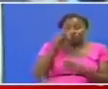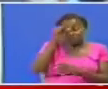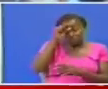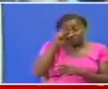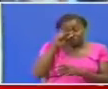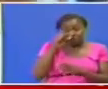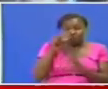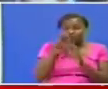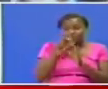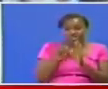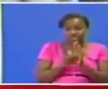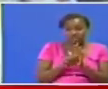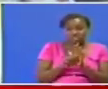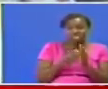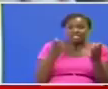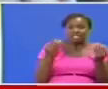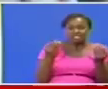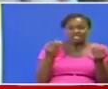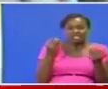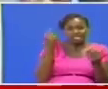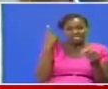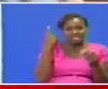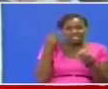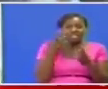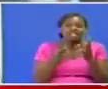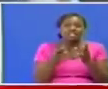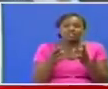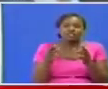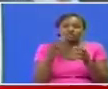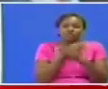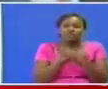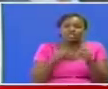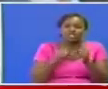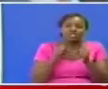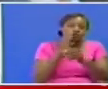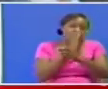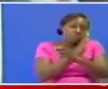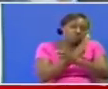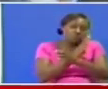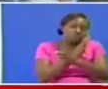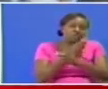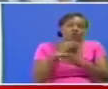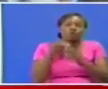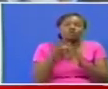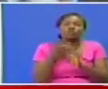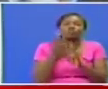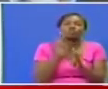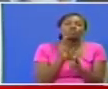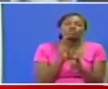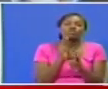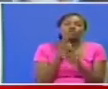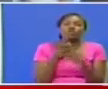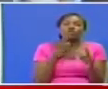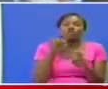is easily understandable why President Nkurunziza of Burundi would want to pull away from the